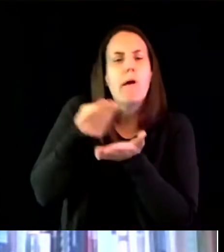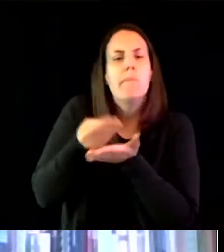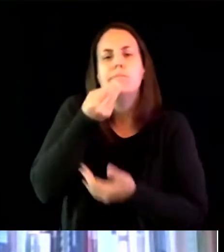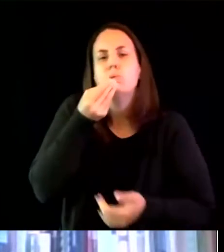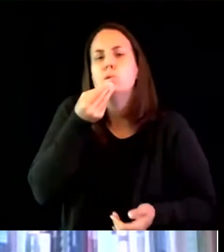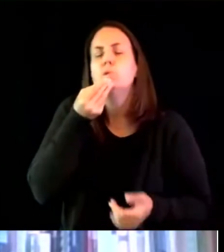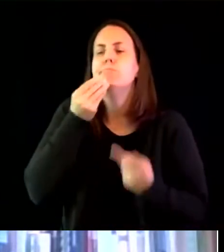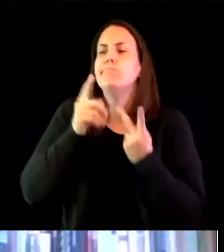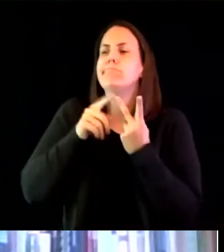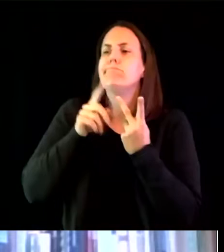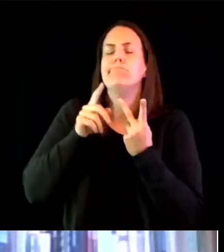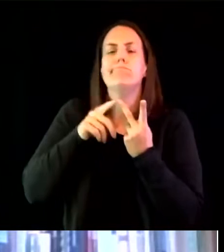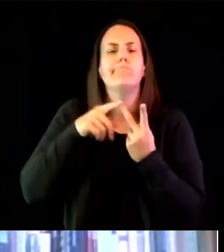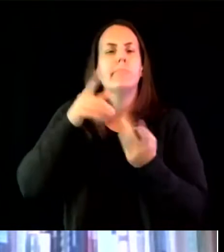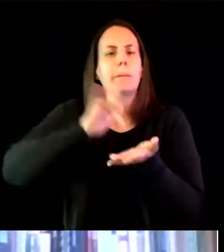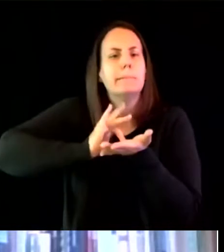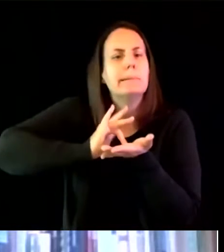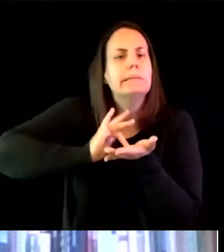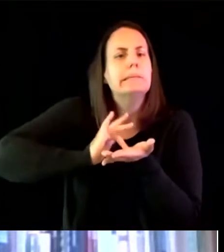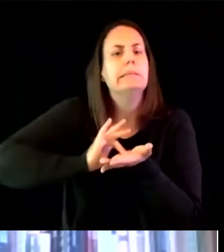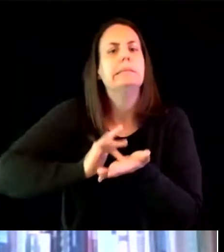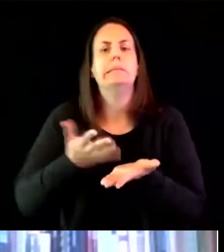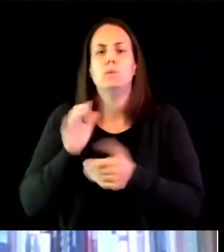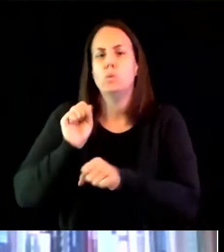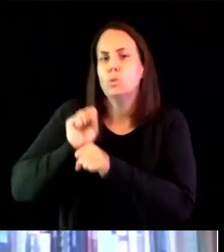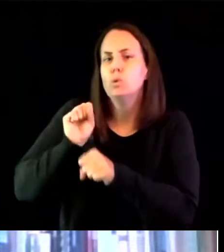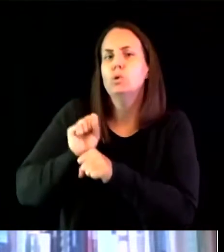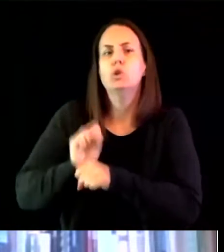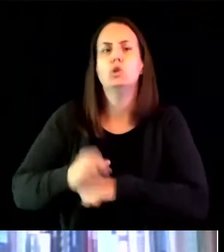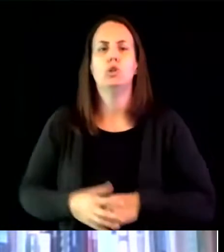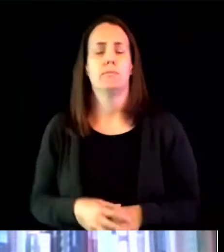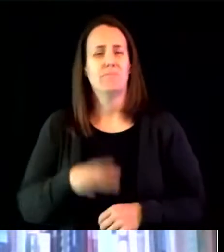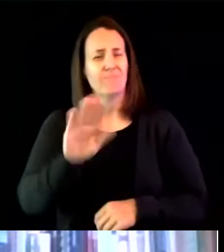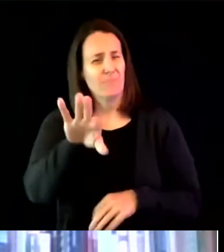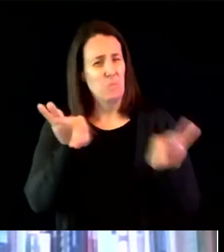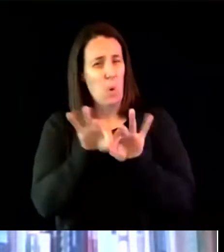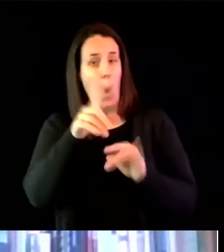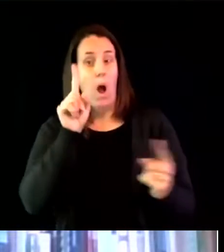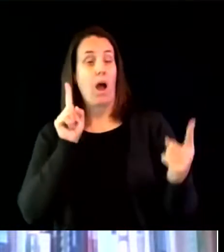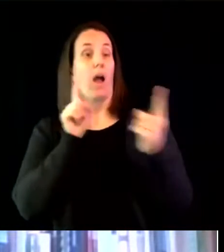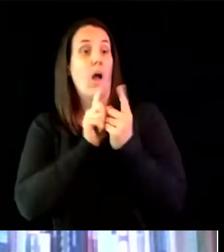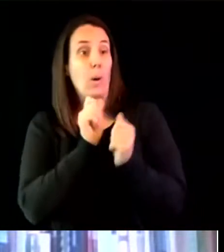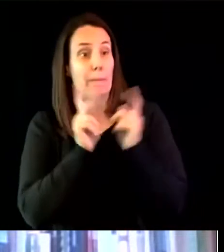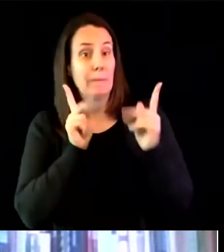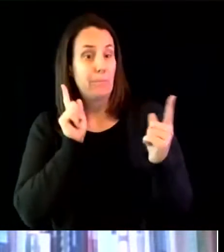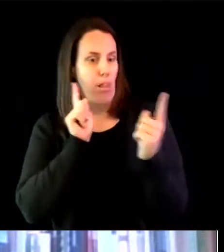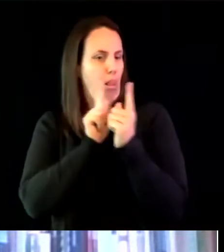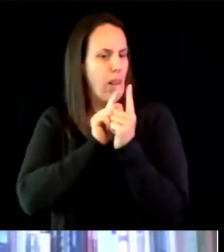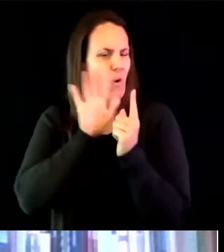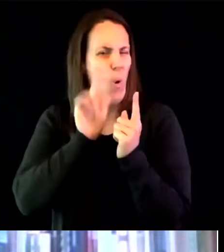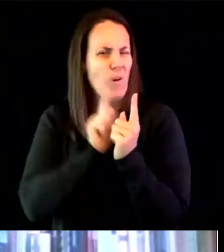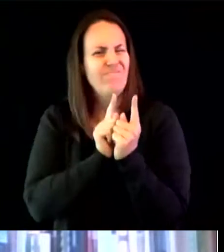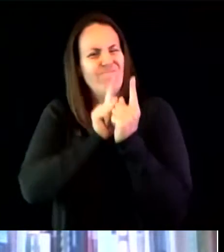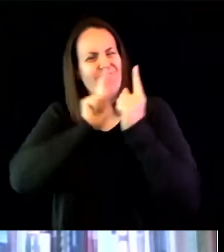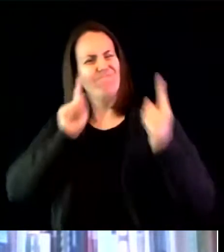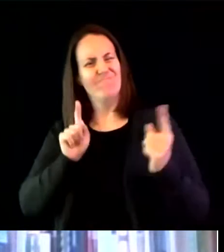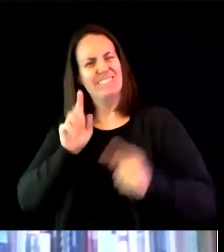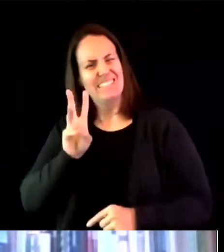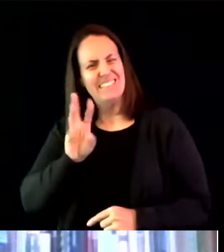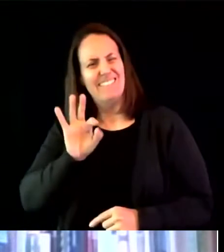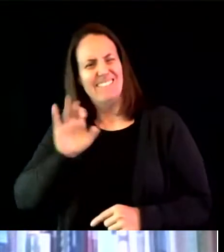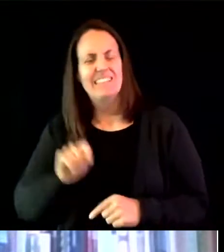other. Wash your hands frequently. And if you have symptoms or have been exposed,